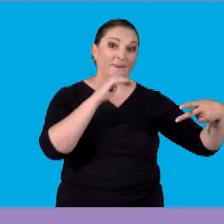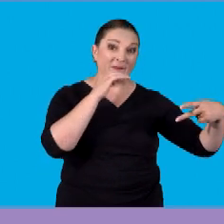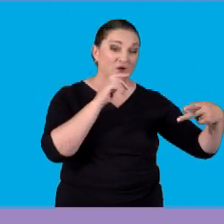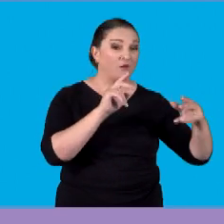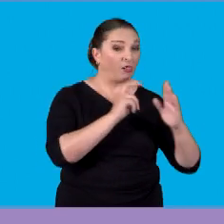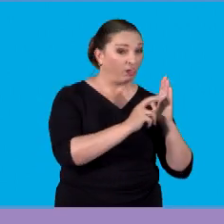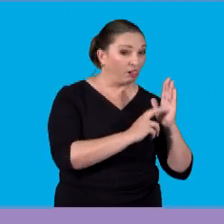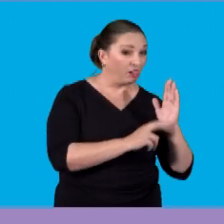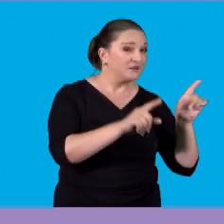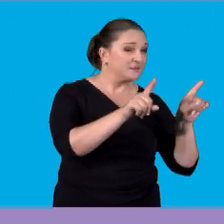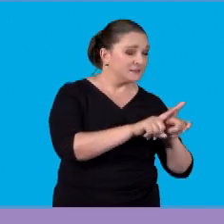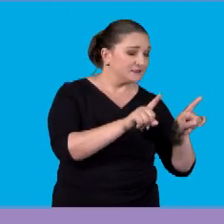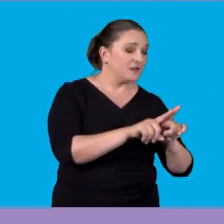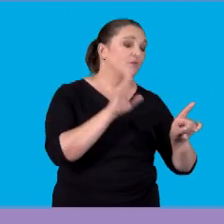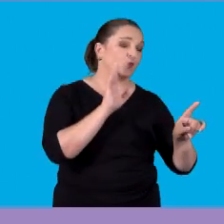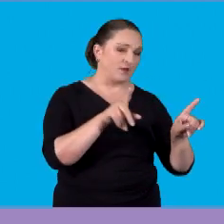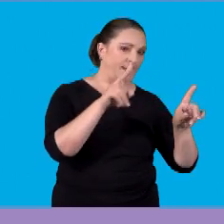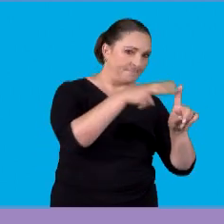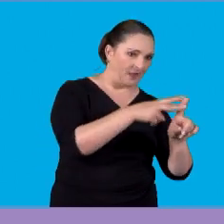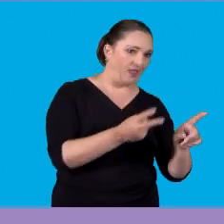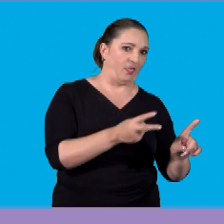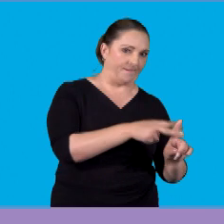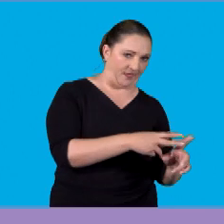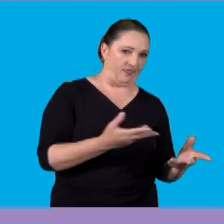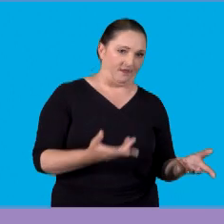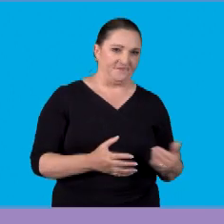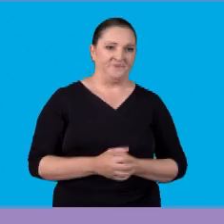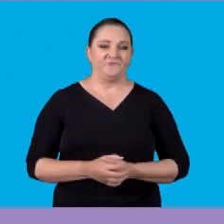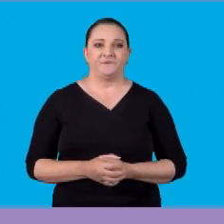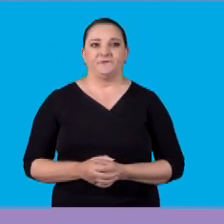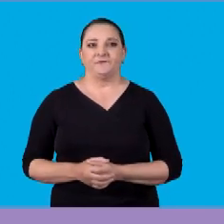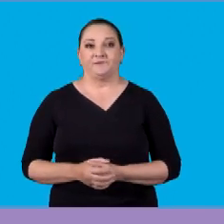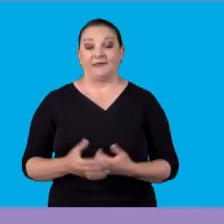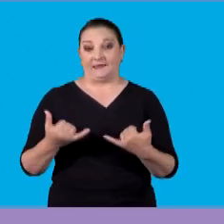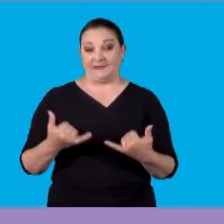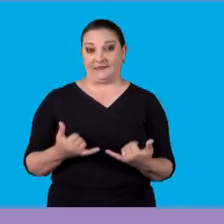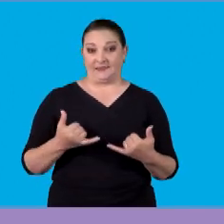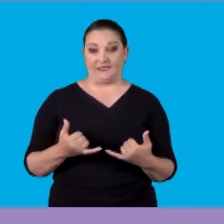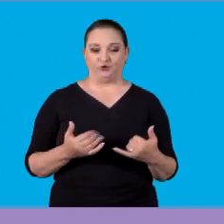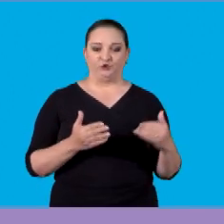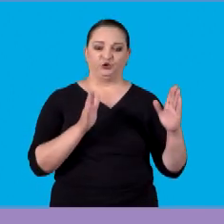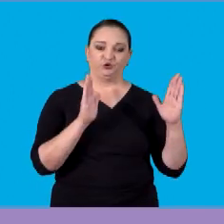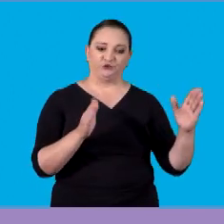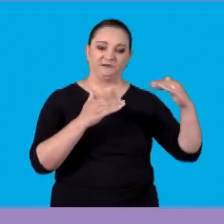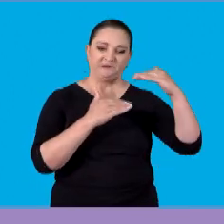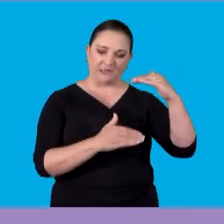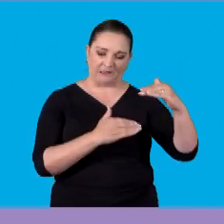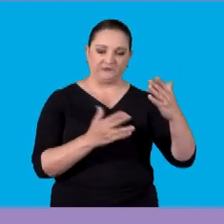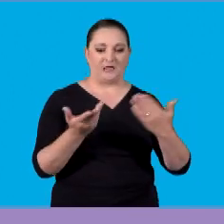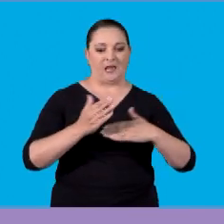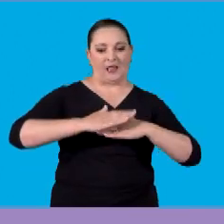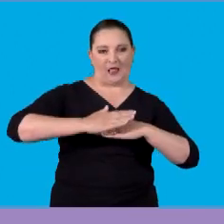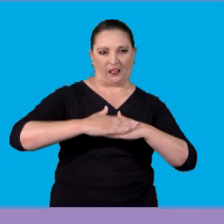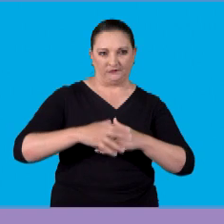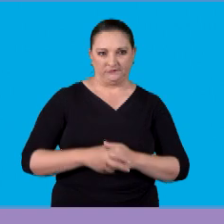properties that apply in a parallelogram would apply in a rhombus as well. So when it comes to the sides and